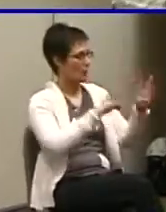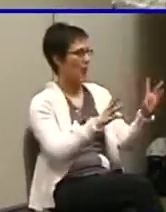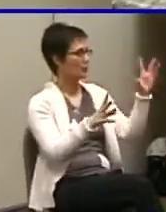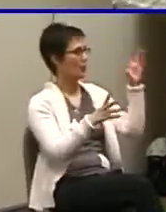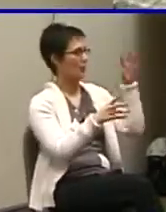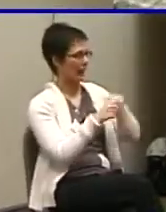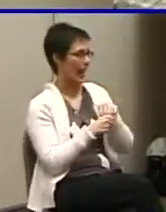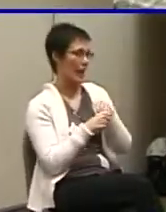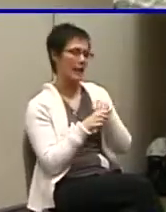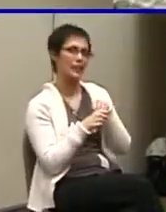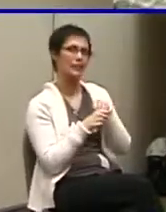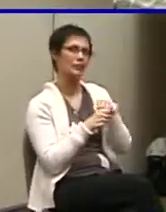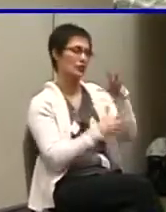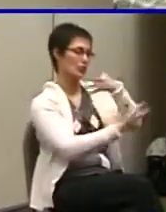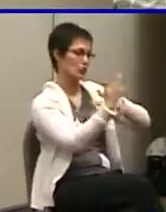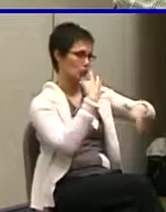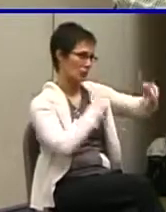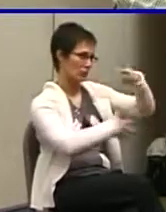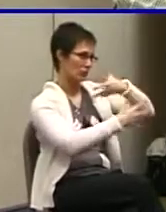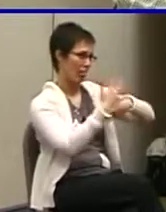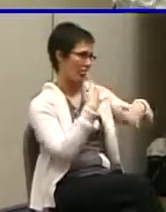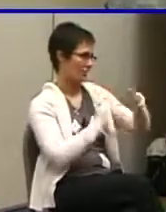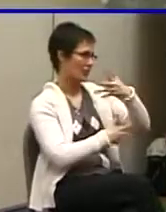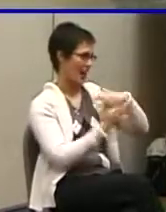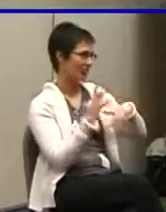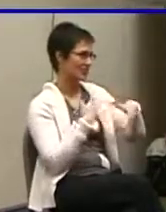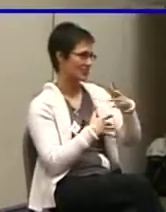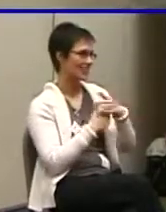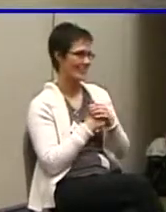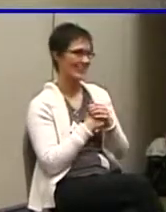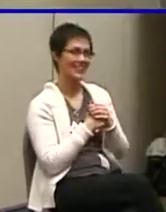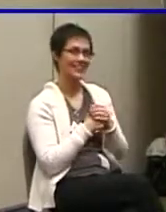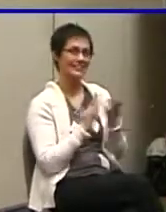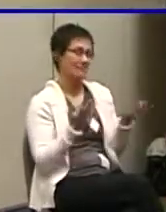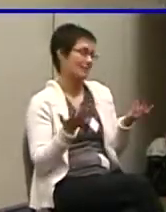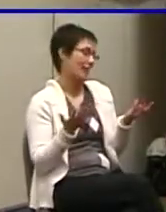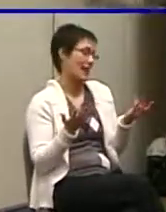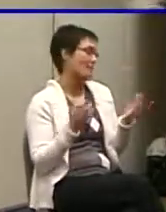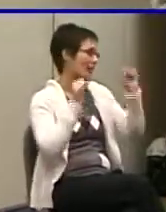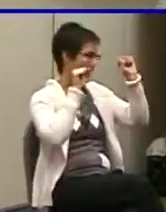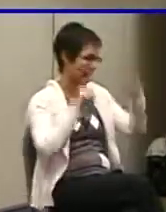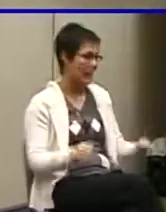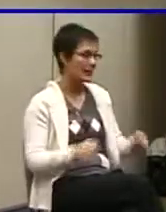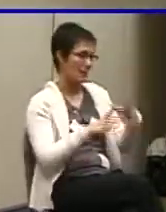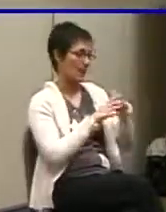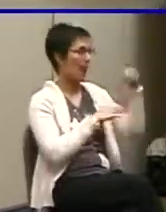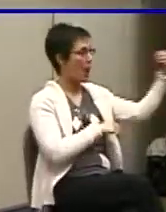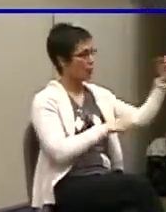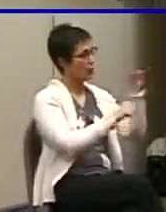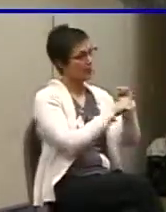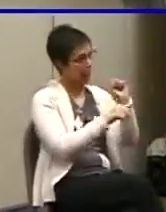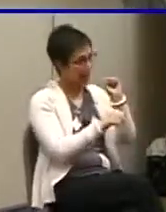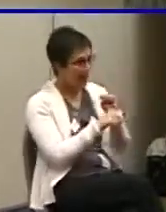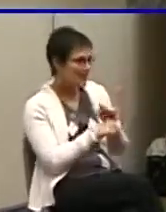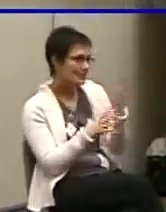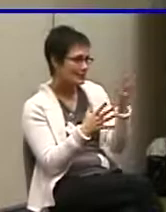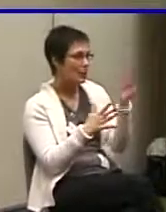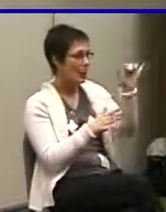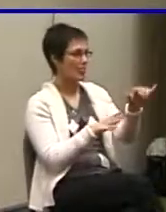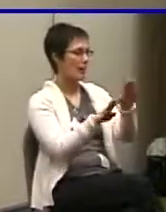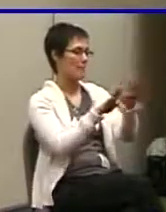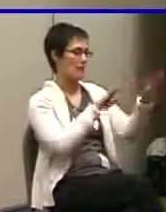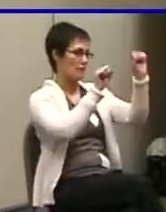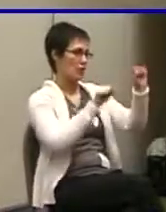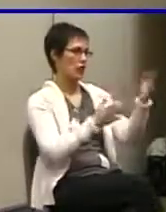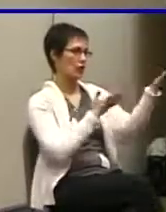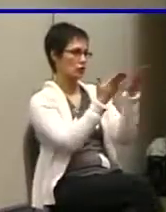engage social interaction. Okay? Now, I don't know, it also can get me out of tasks. So that behavior can